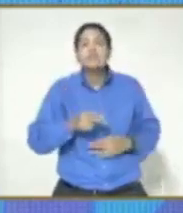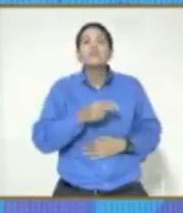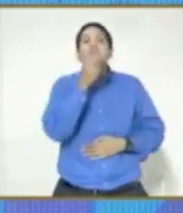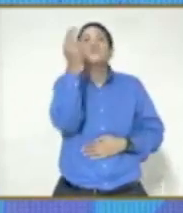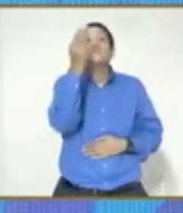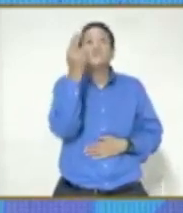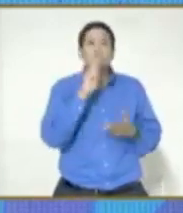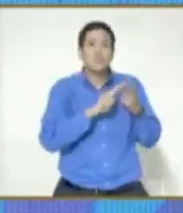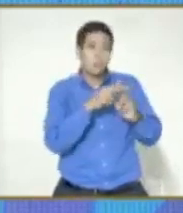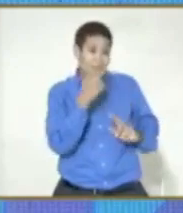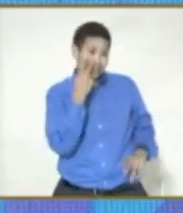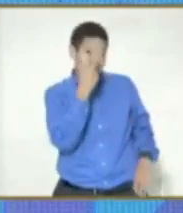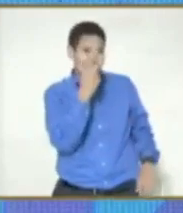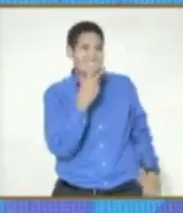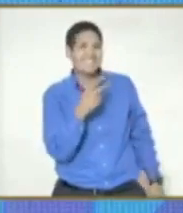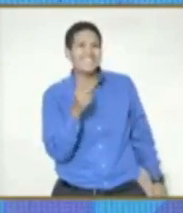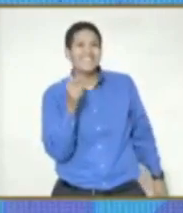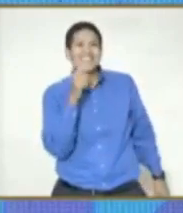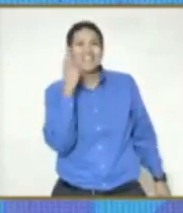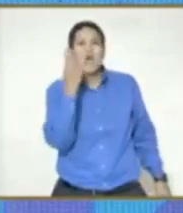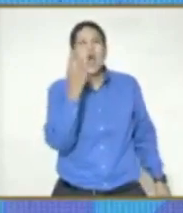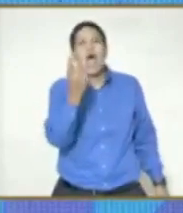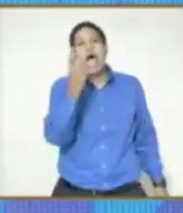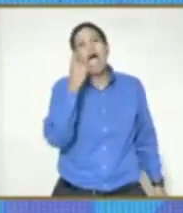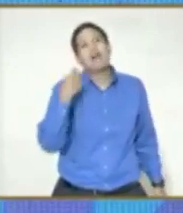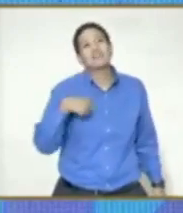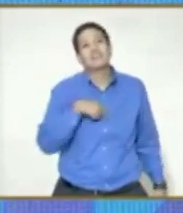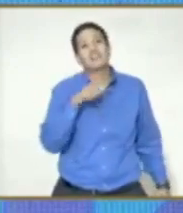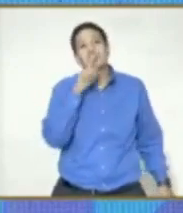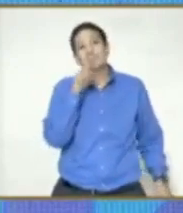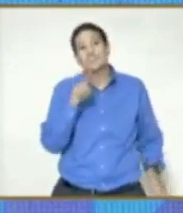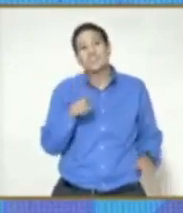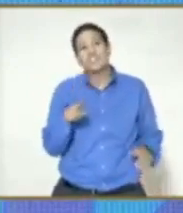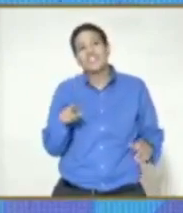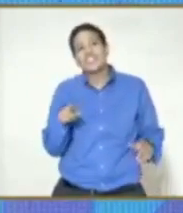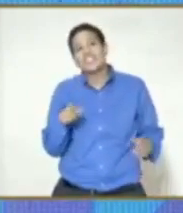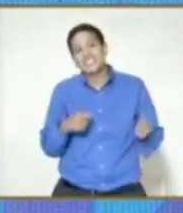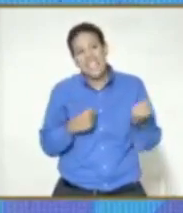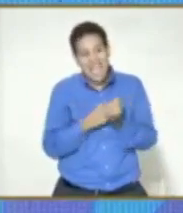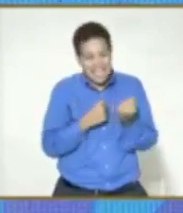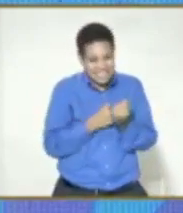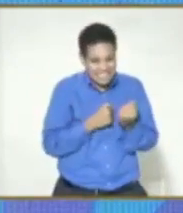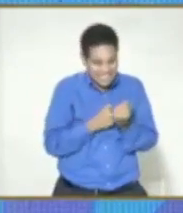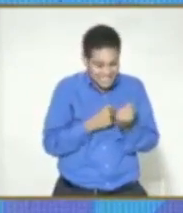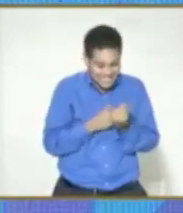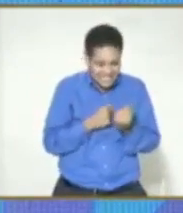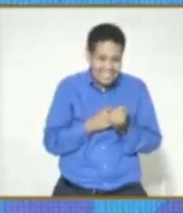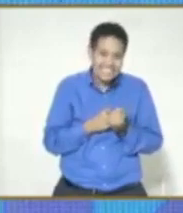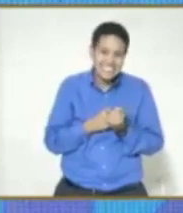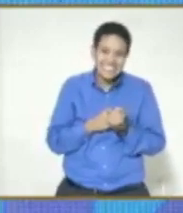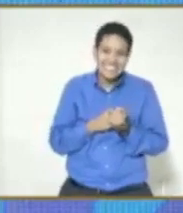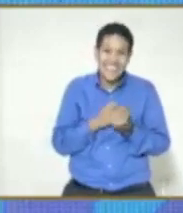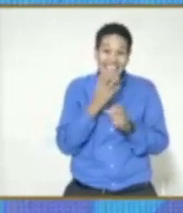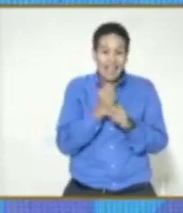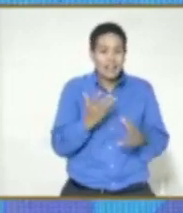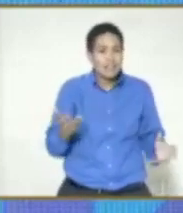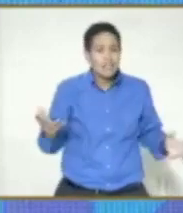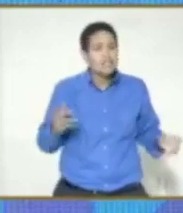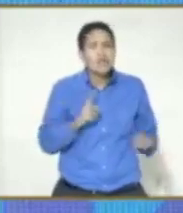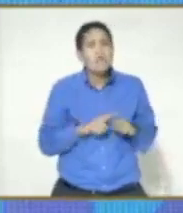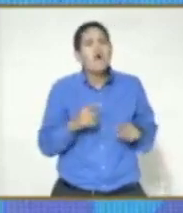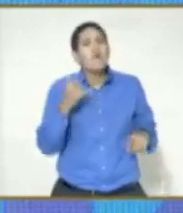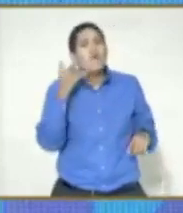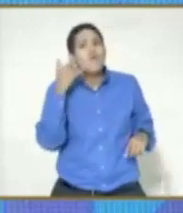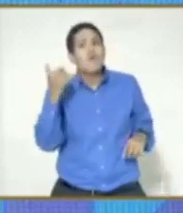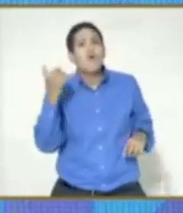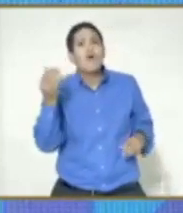numbers, not just to ask us to come to assist in getting our stuff, but also to